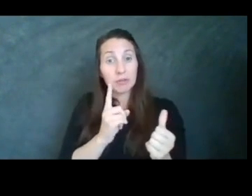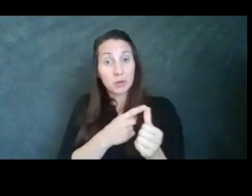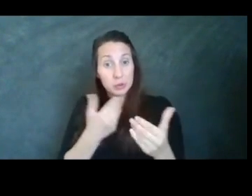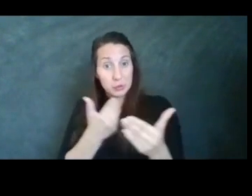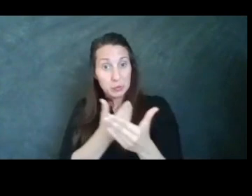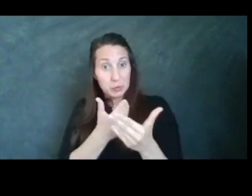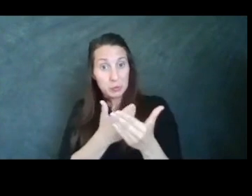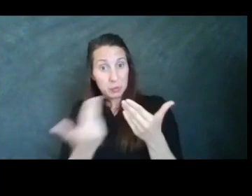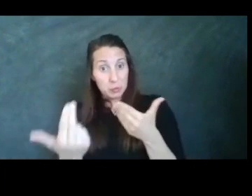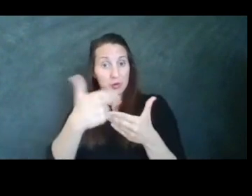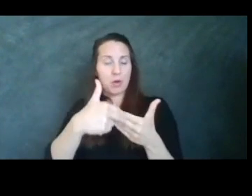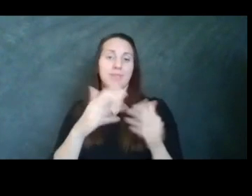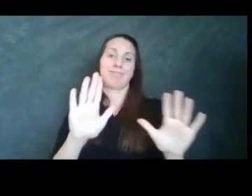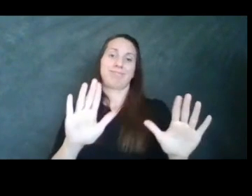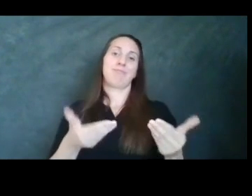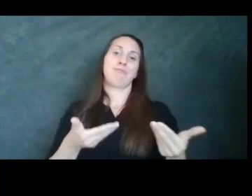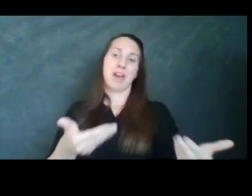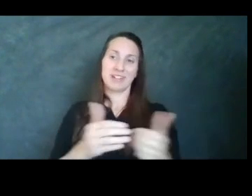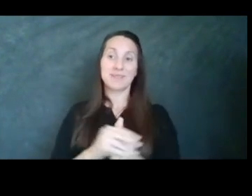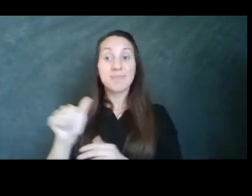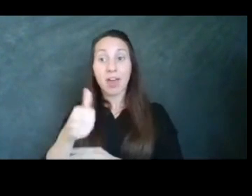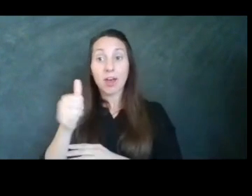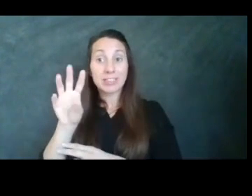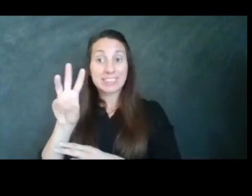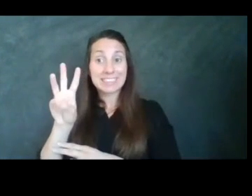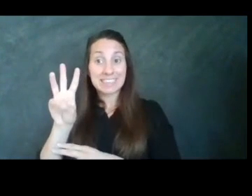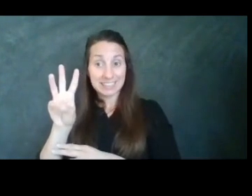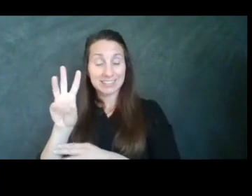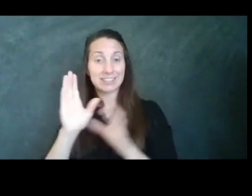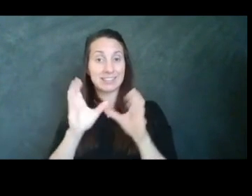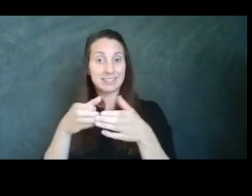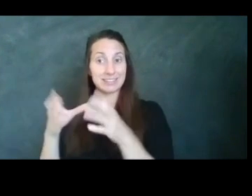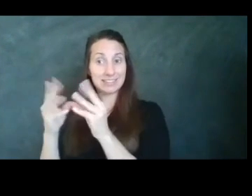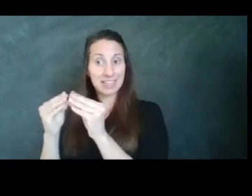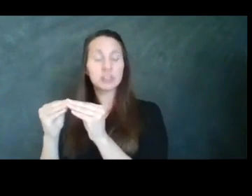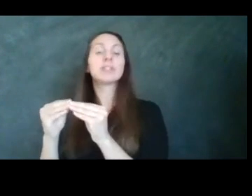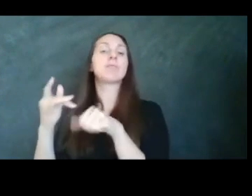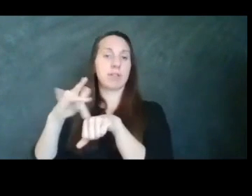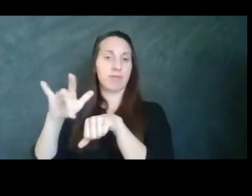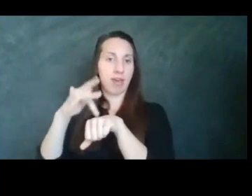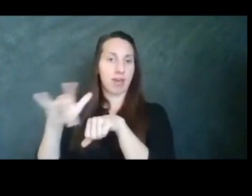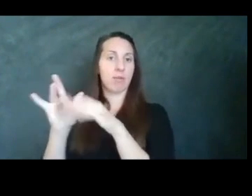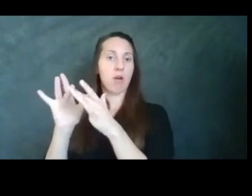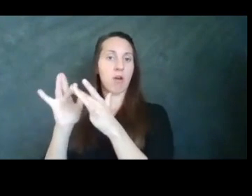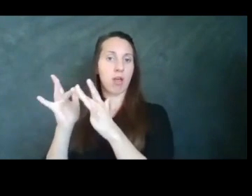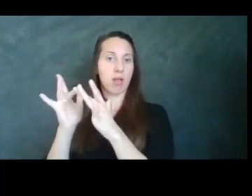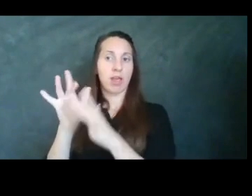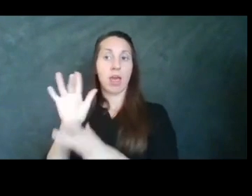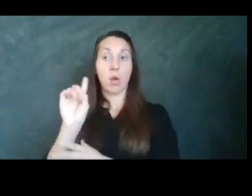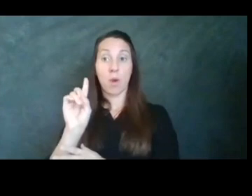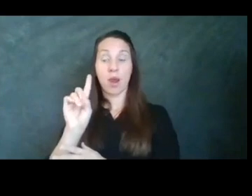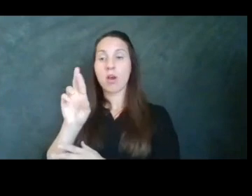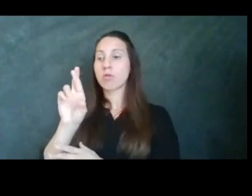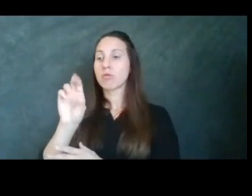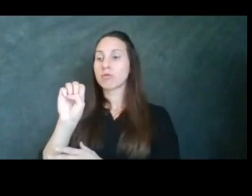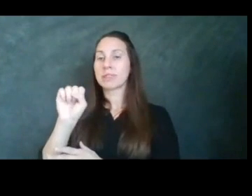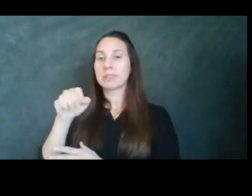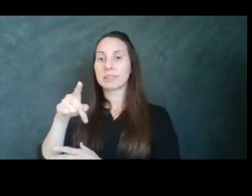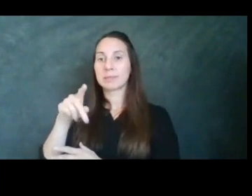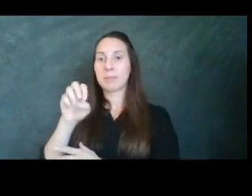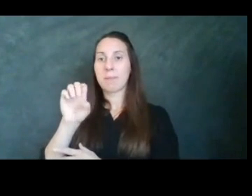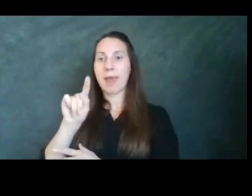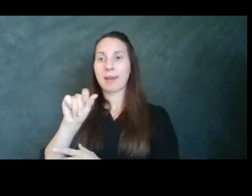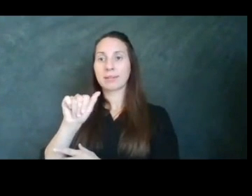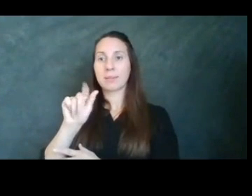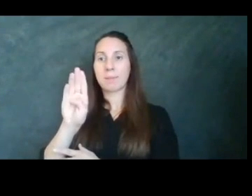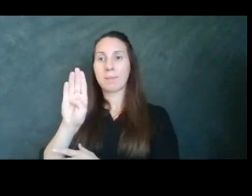the other 6 webinars in this series are all available online at respectability.org, and we encourage